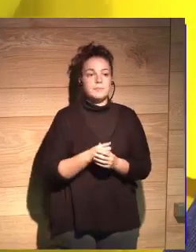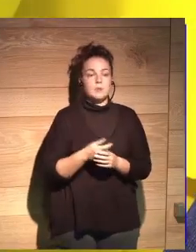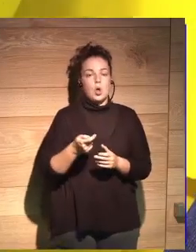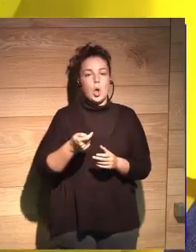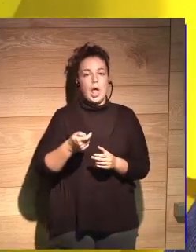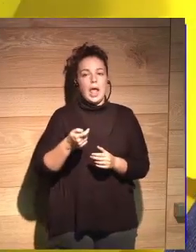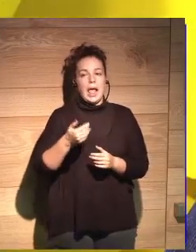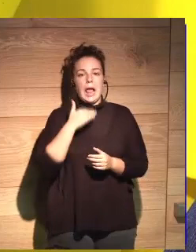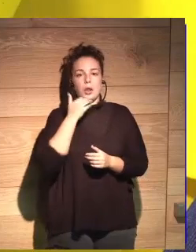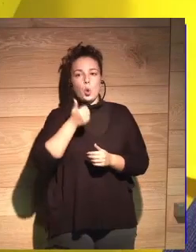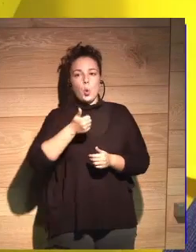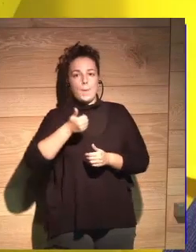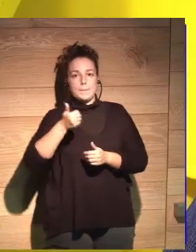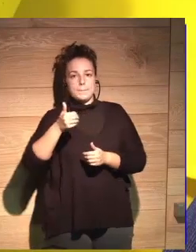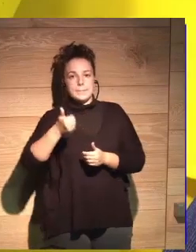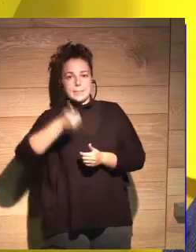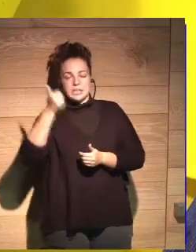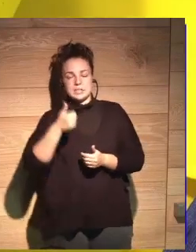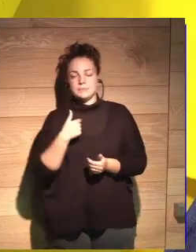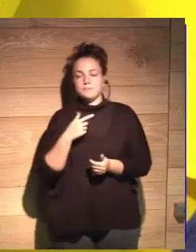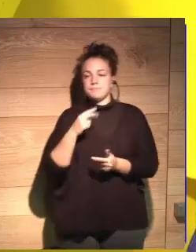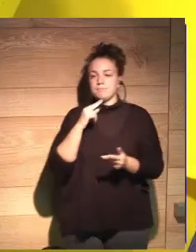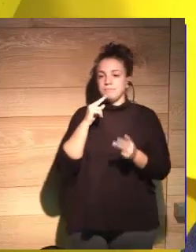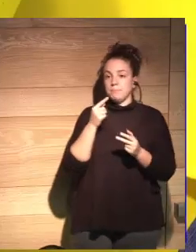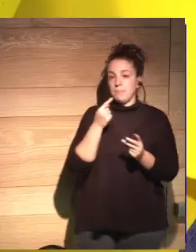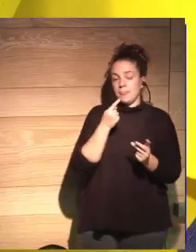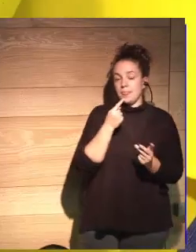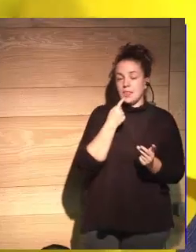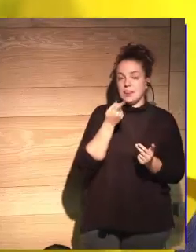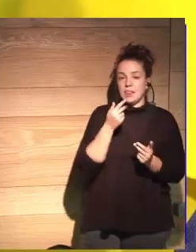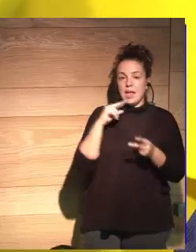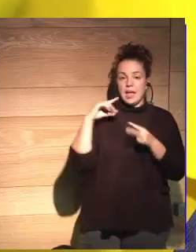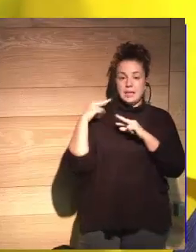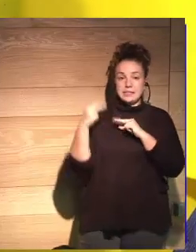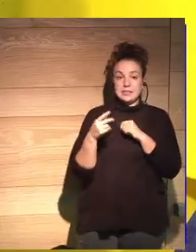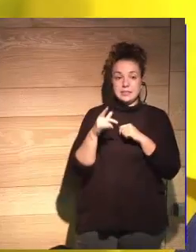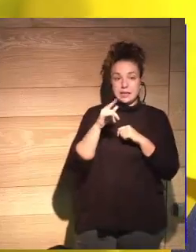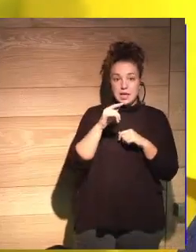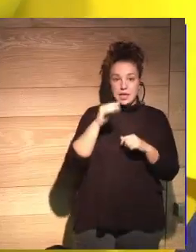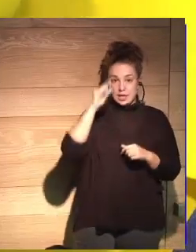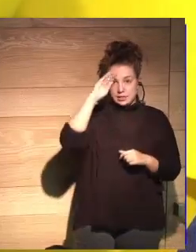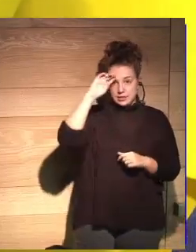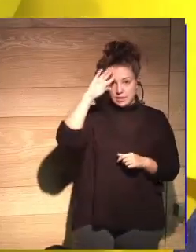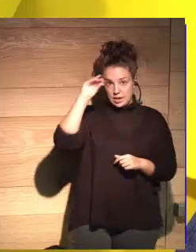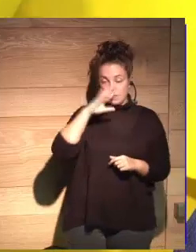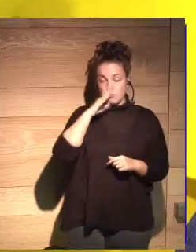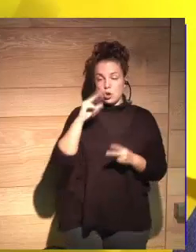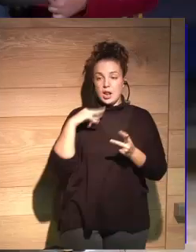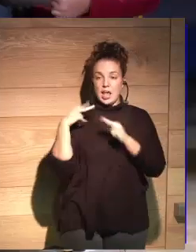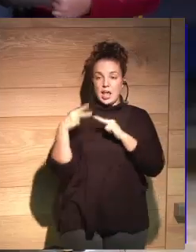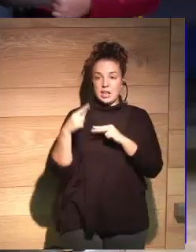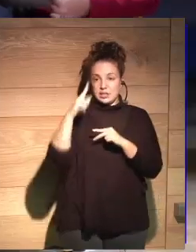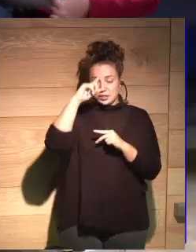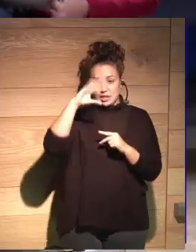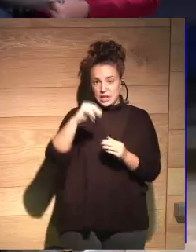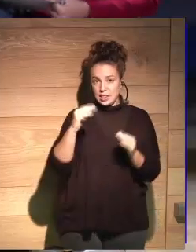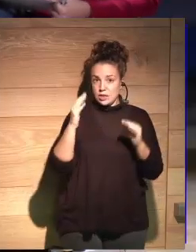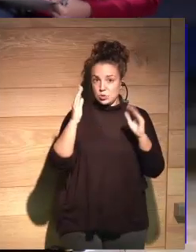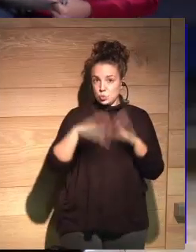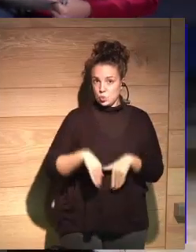Bueno, no es fácil. Well, it's not easy, genetics and intelligence. There's not a gene to